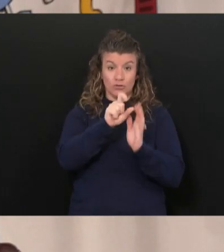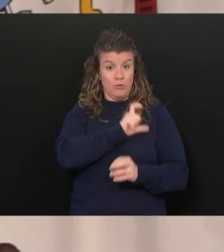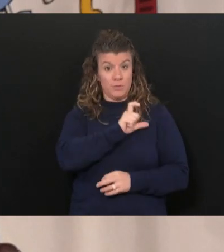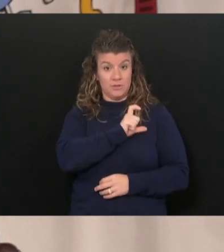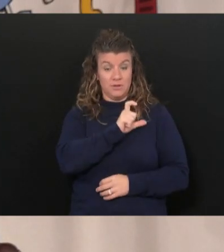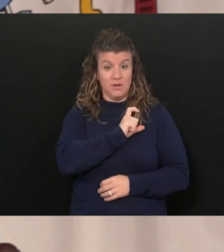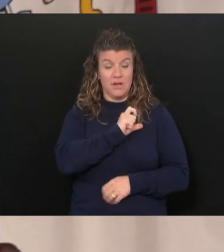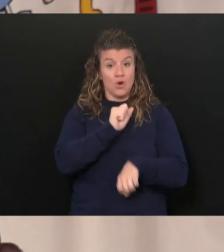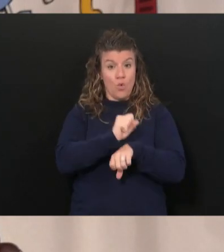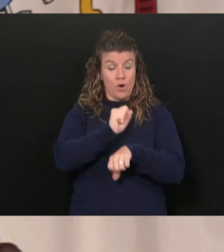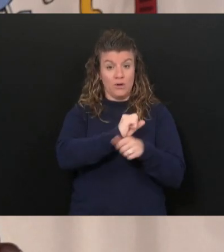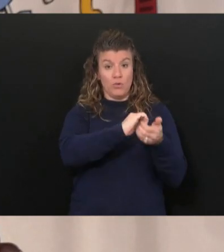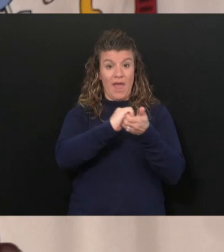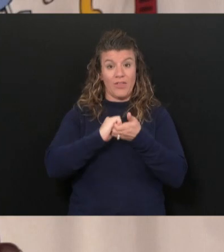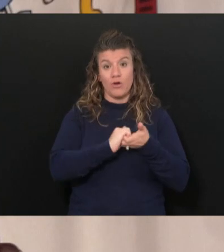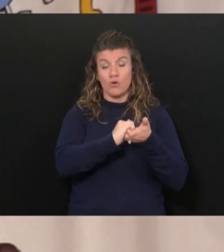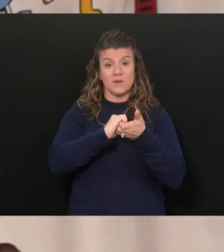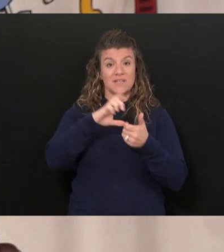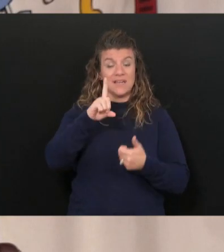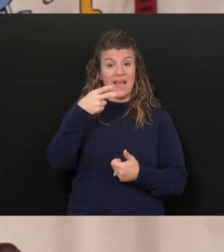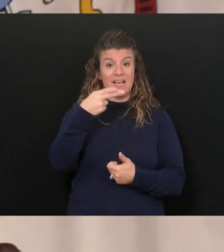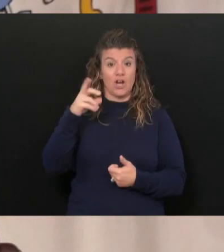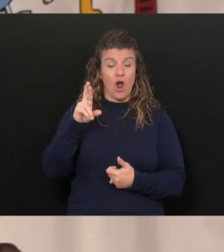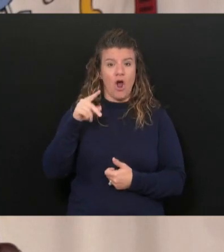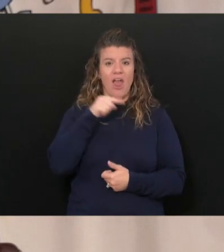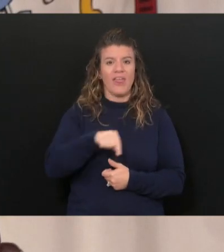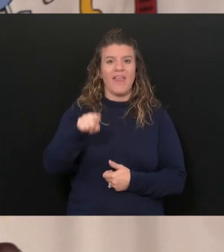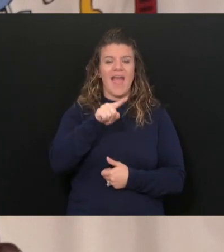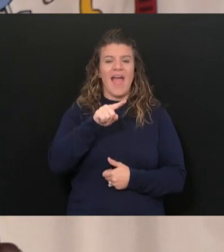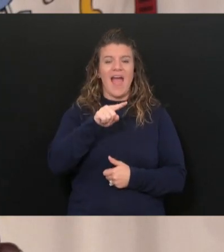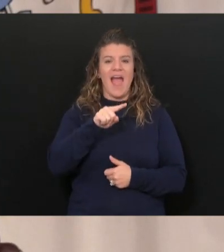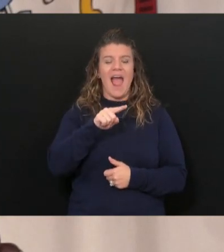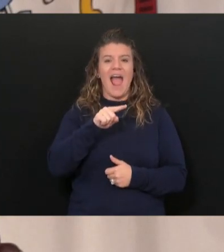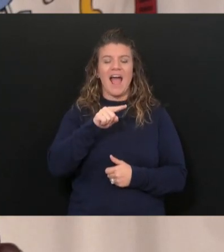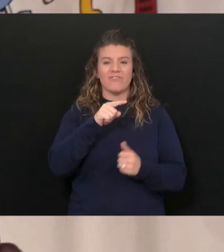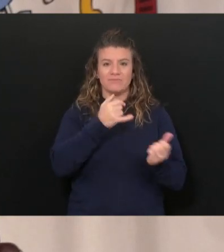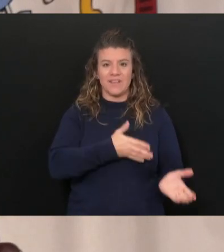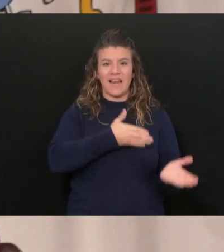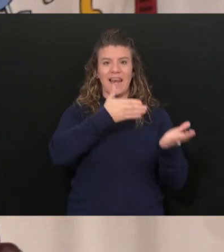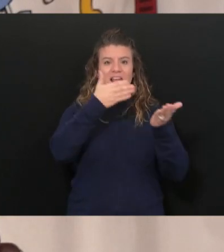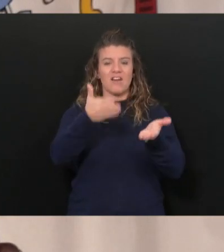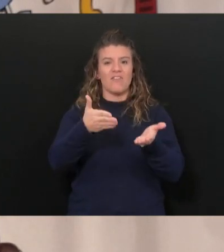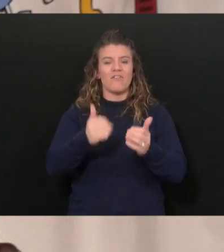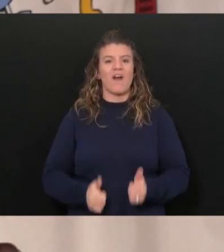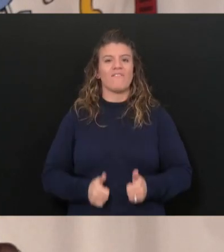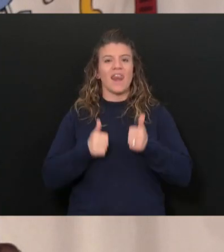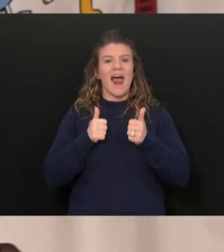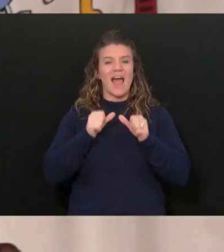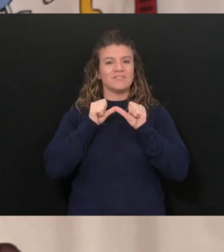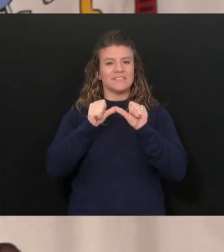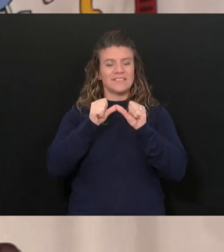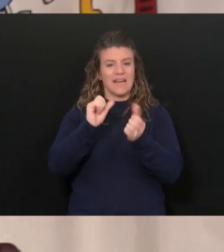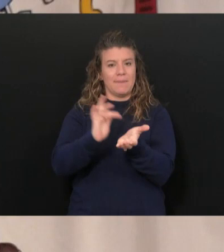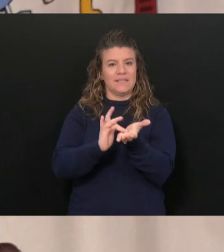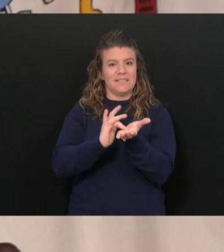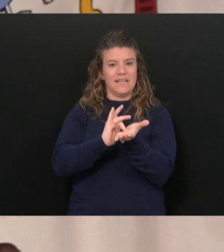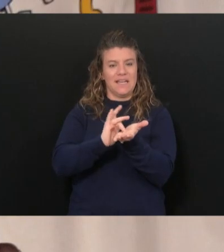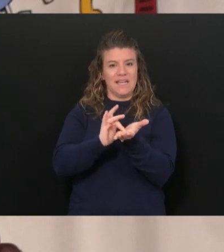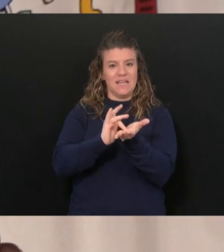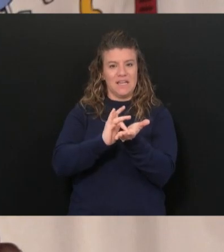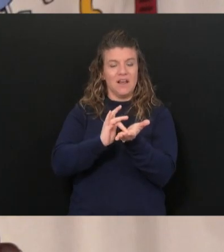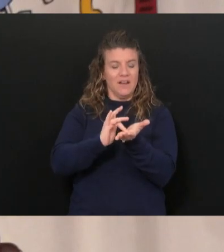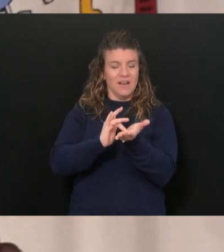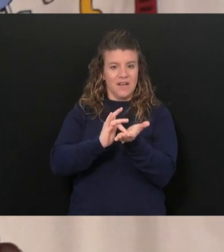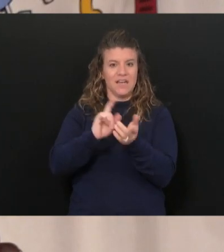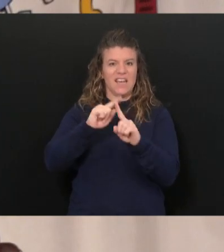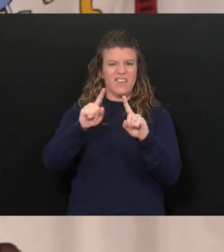working together with the DHR have orchestrated the delivery of life-sustaining medicines or